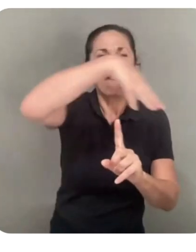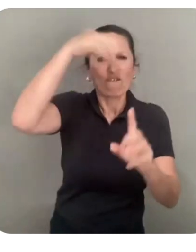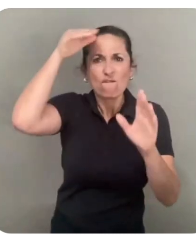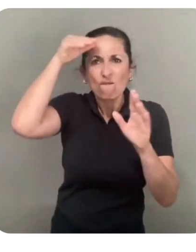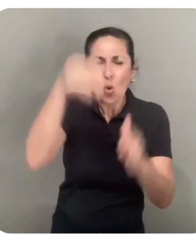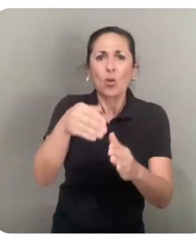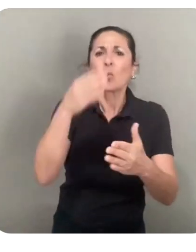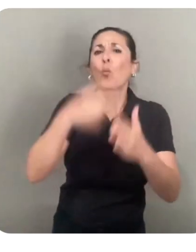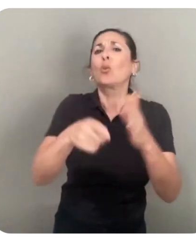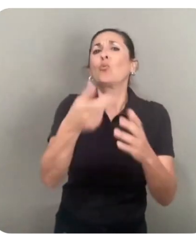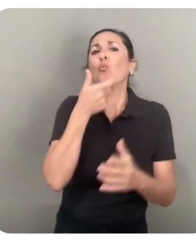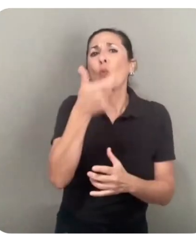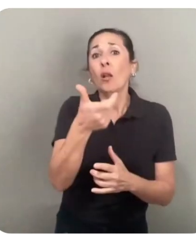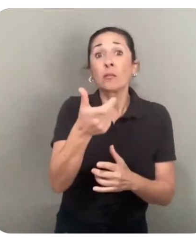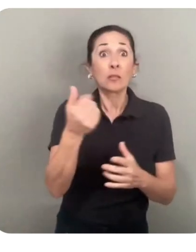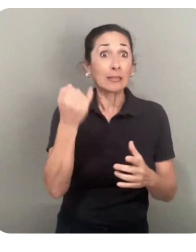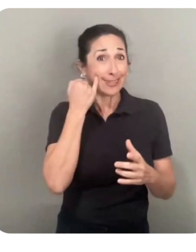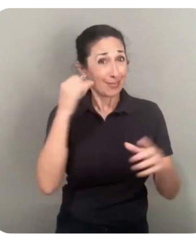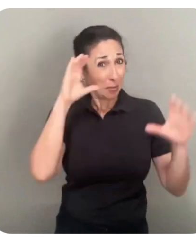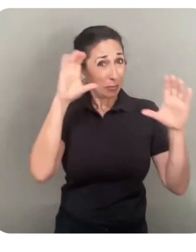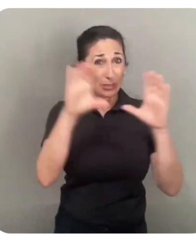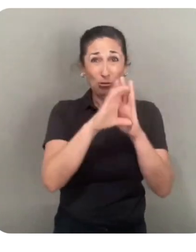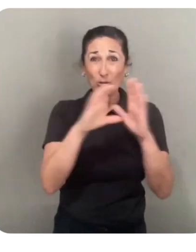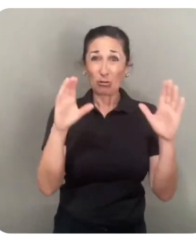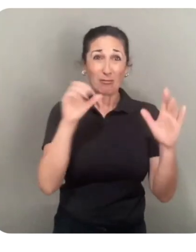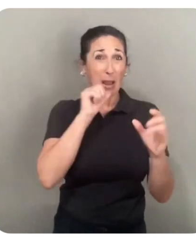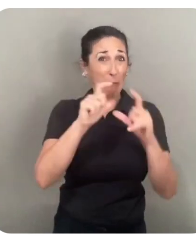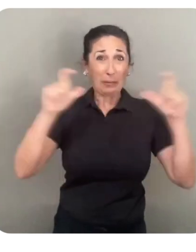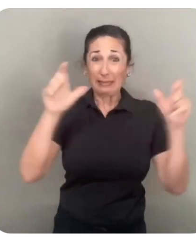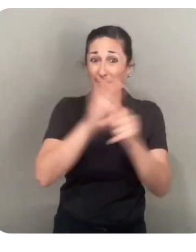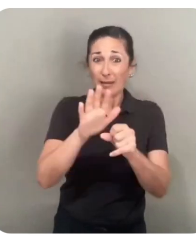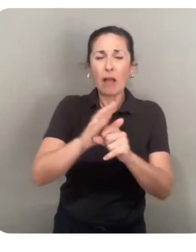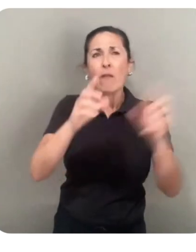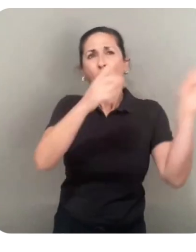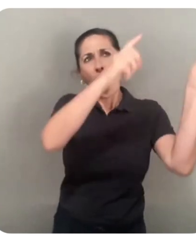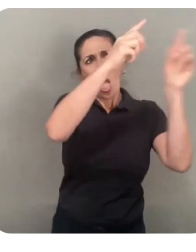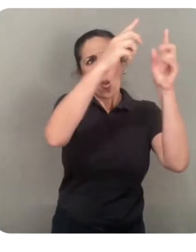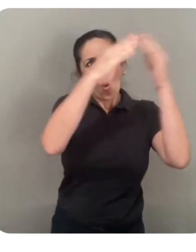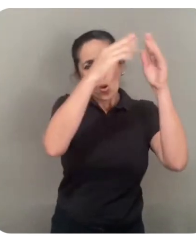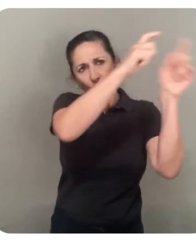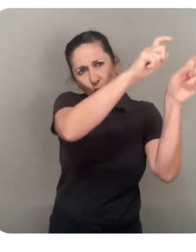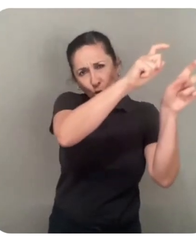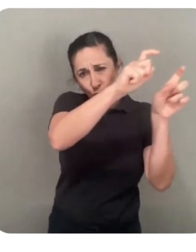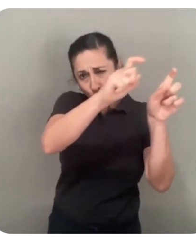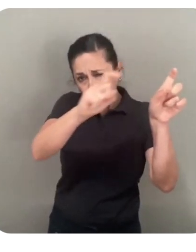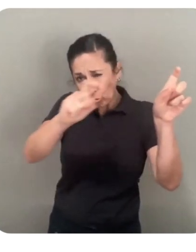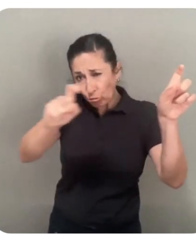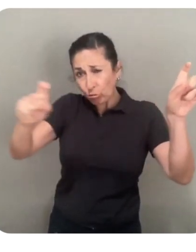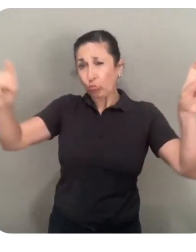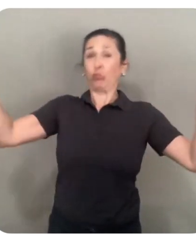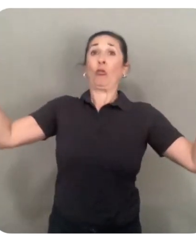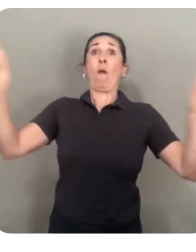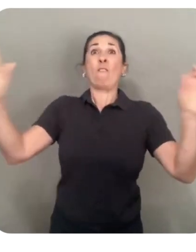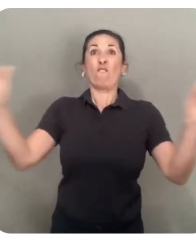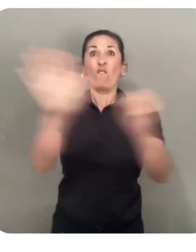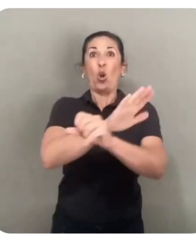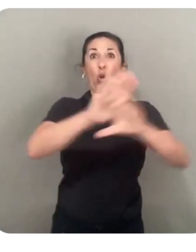watching, and if the picture isn't big enough, you can drag the corners to fill up your entire field of view.